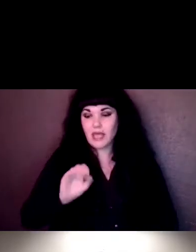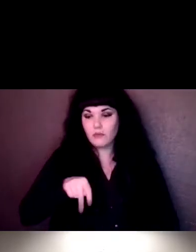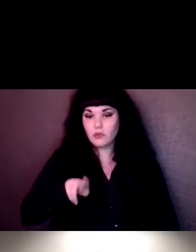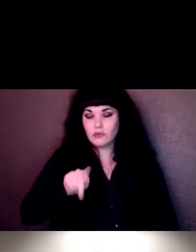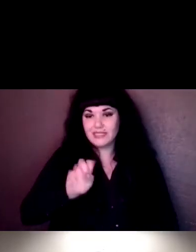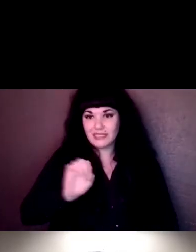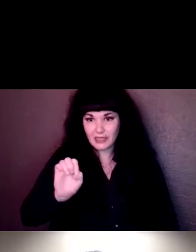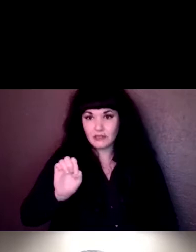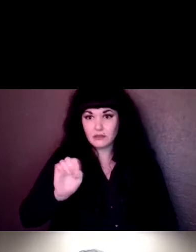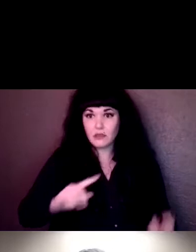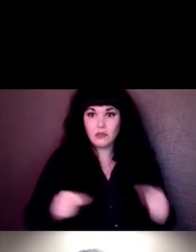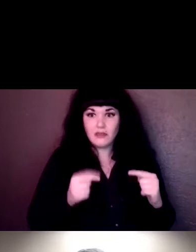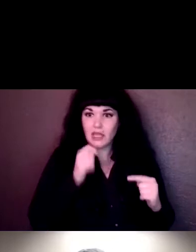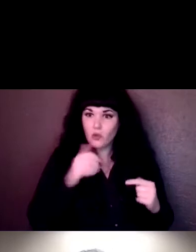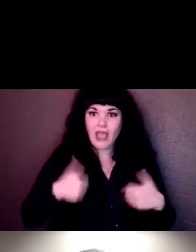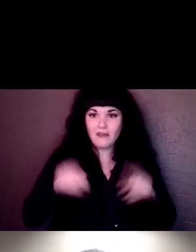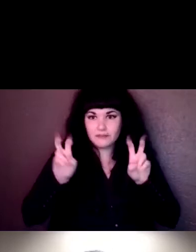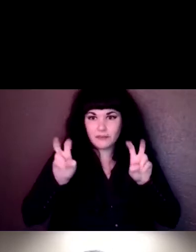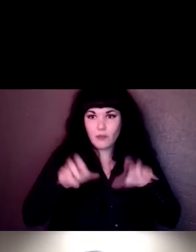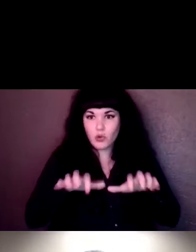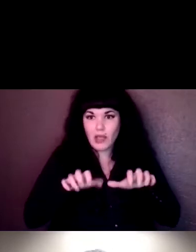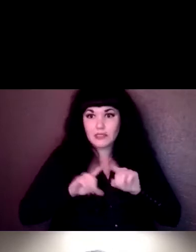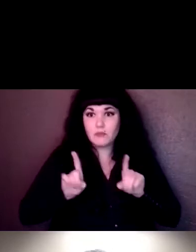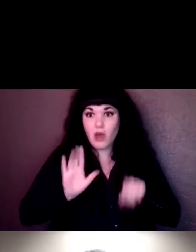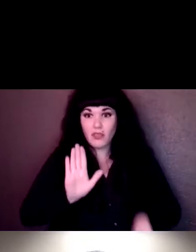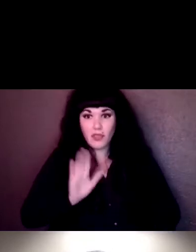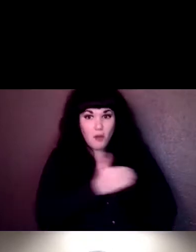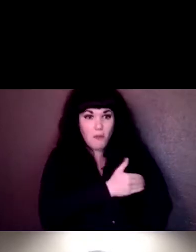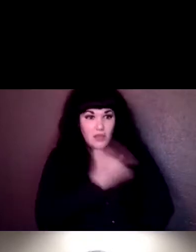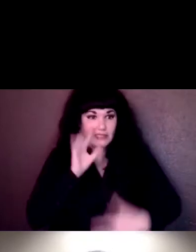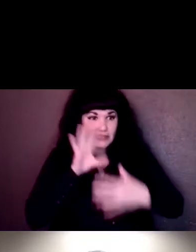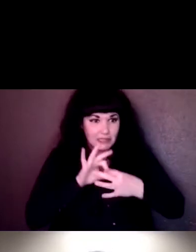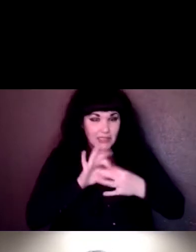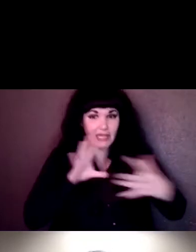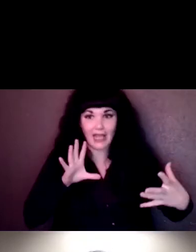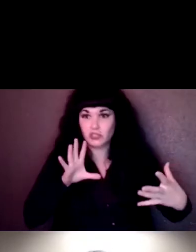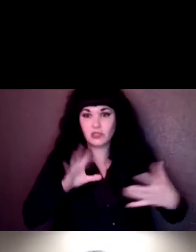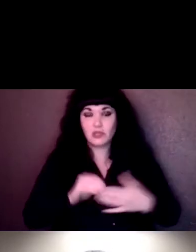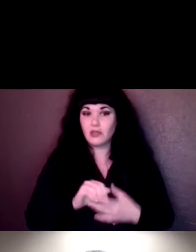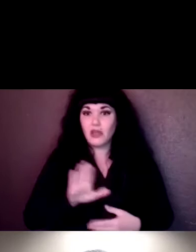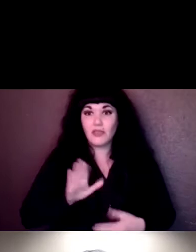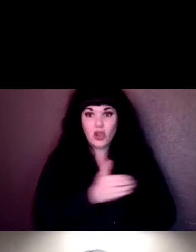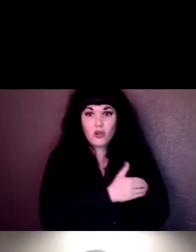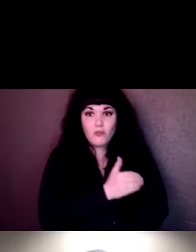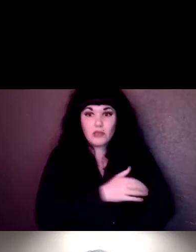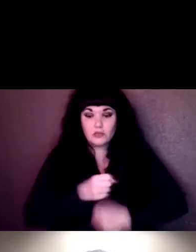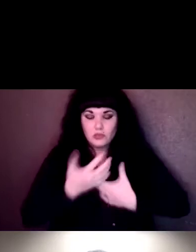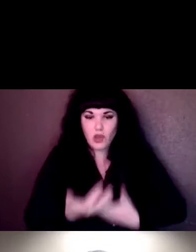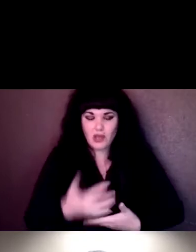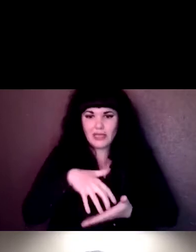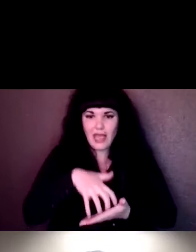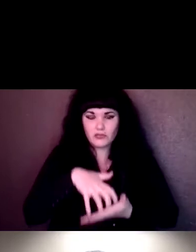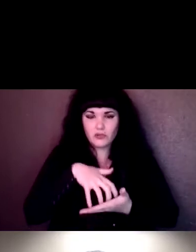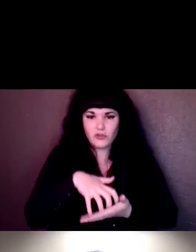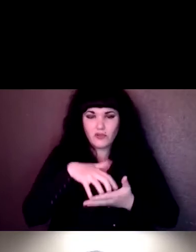they lose their muscle connection, and therefore their muscles atrophy almost in the same way that someone with spinal cord